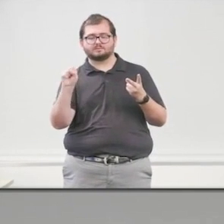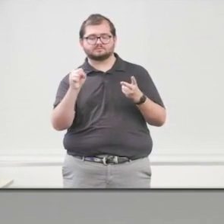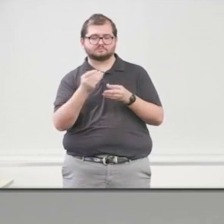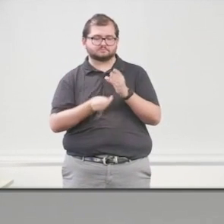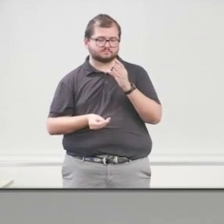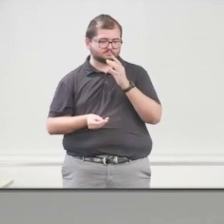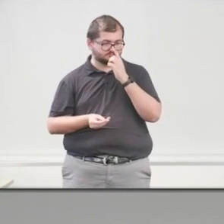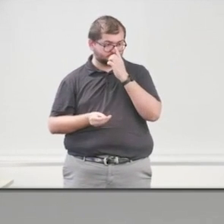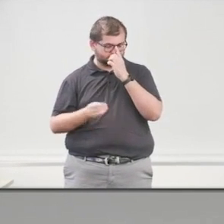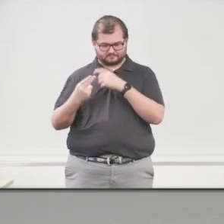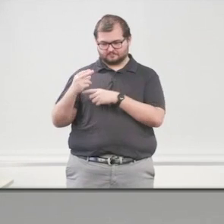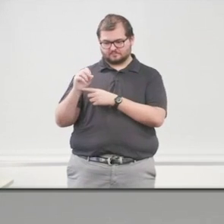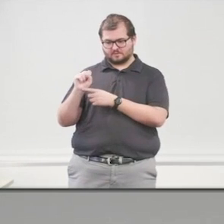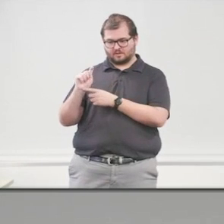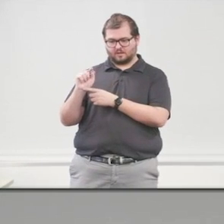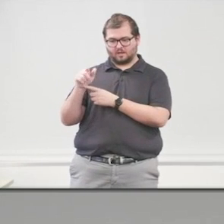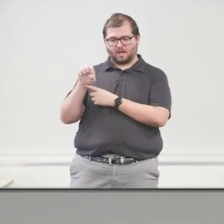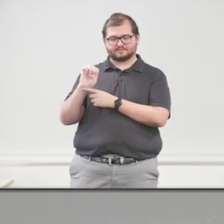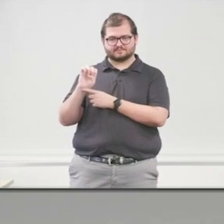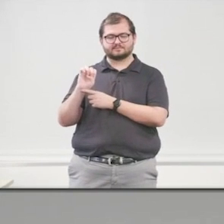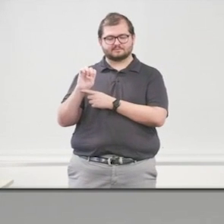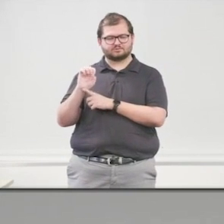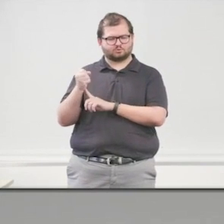hostage situations, which we talked about a little bit earlier today.